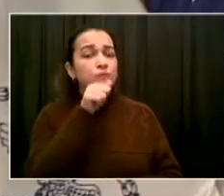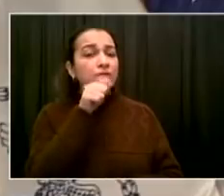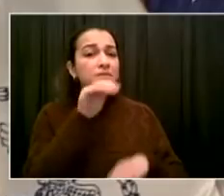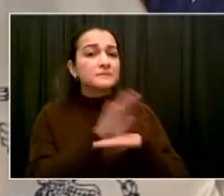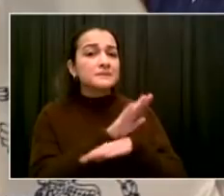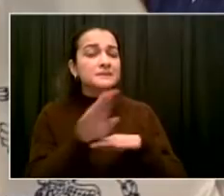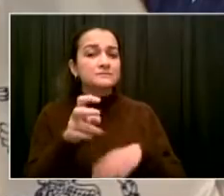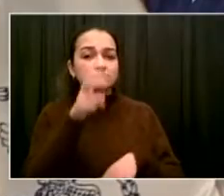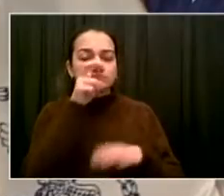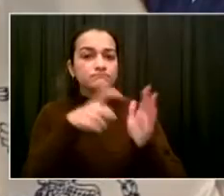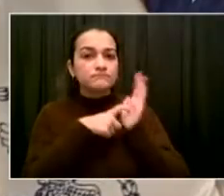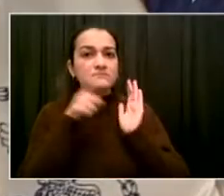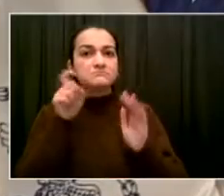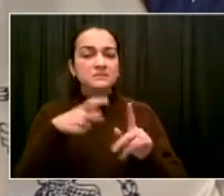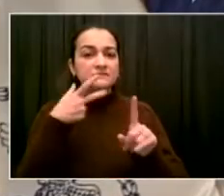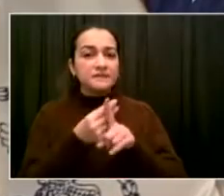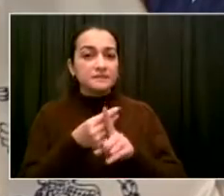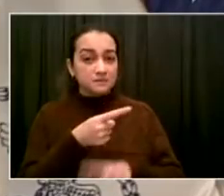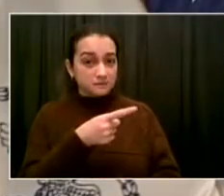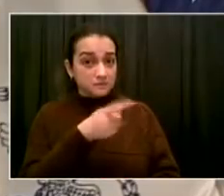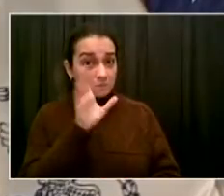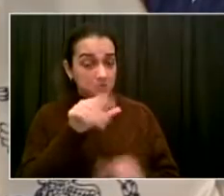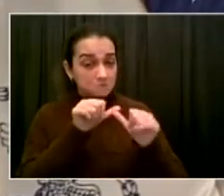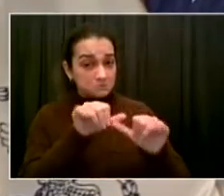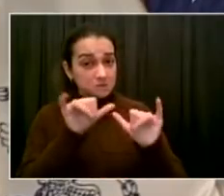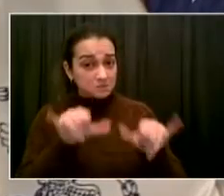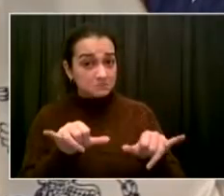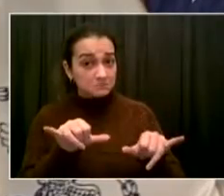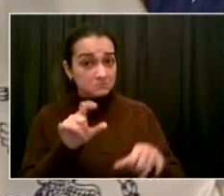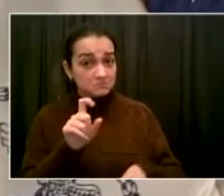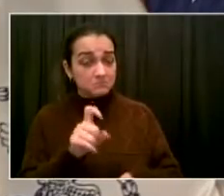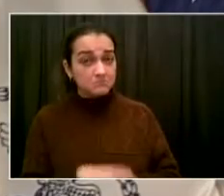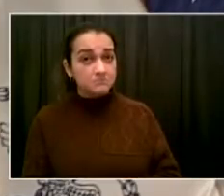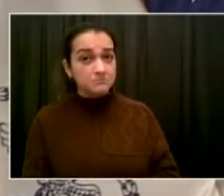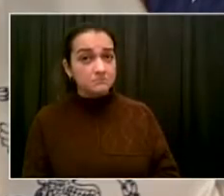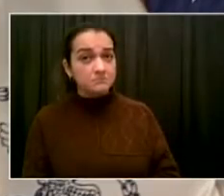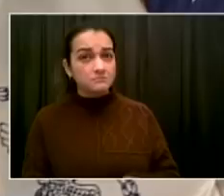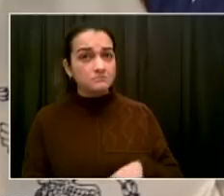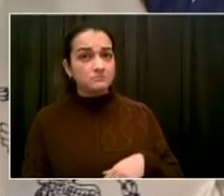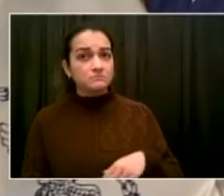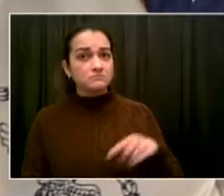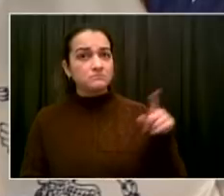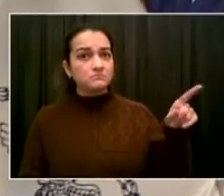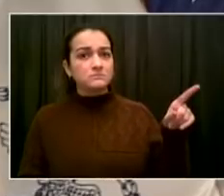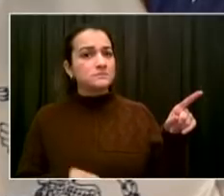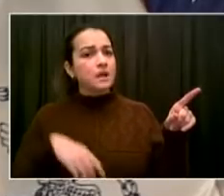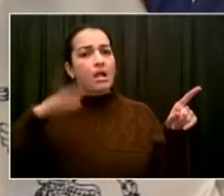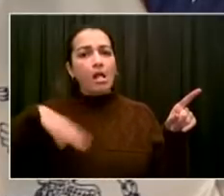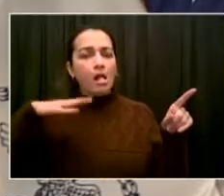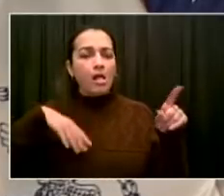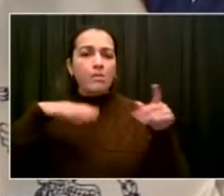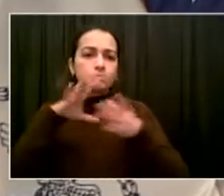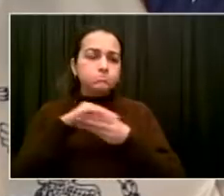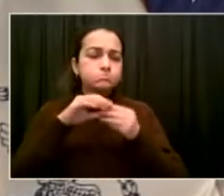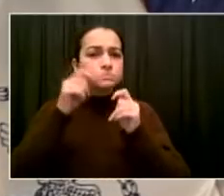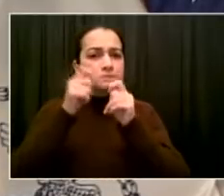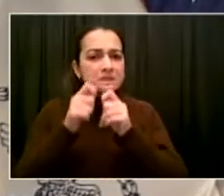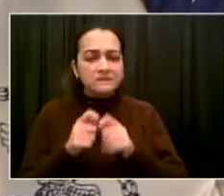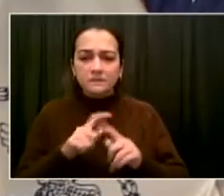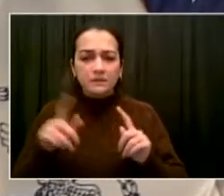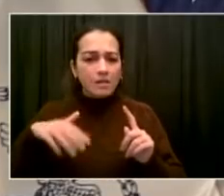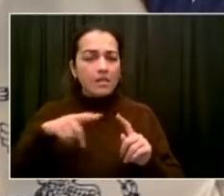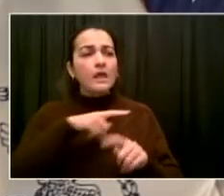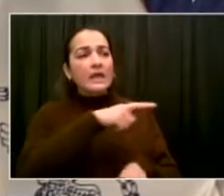enforce it? The other day, he relayed concerns from business leaders over it, and you have not said if